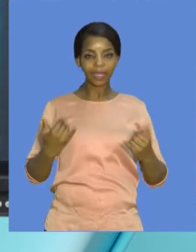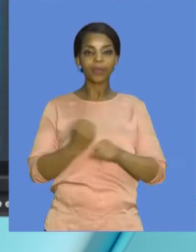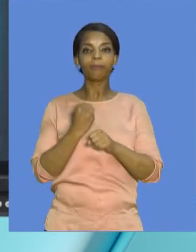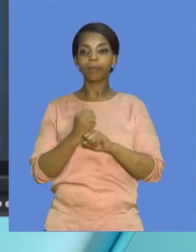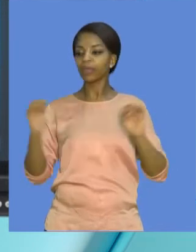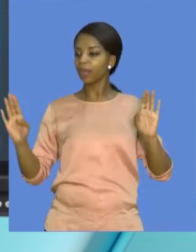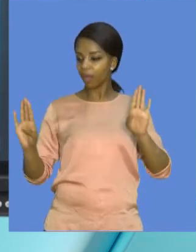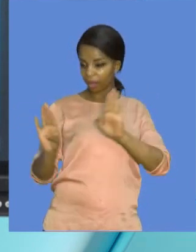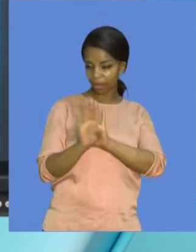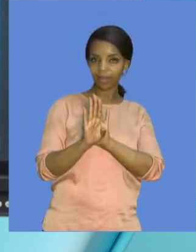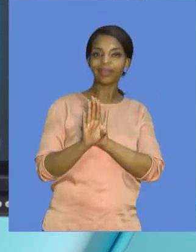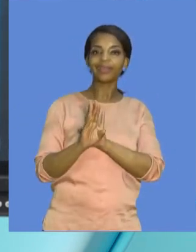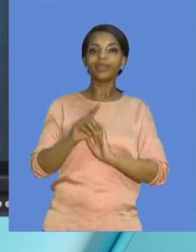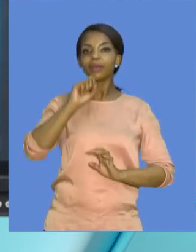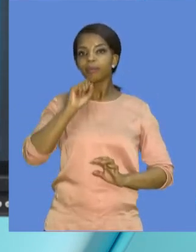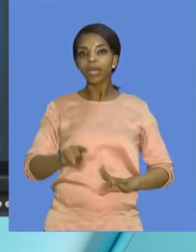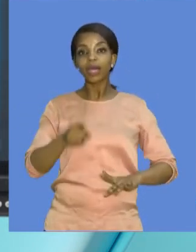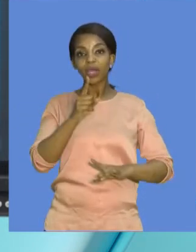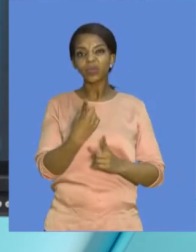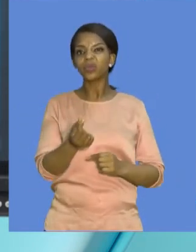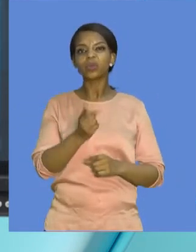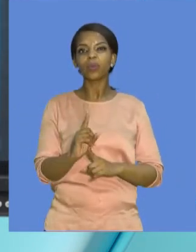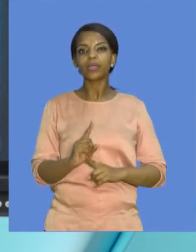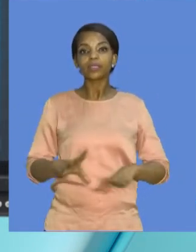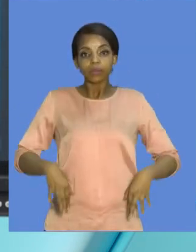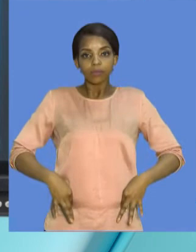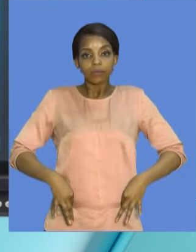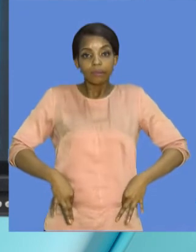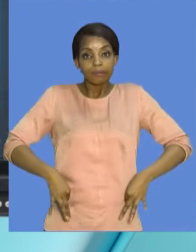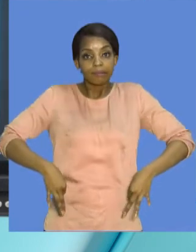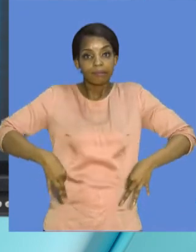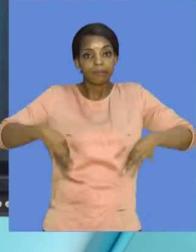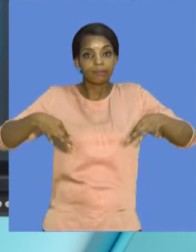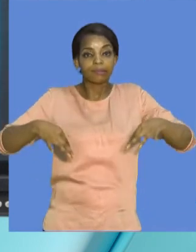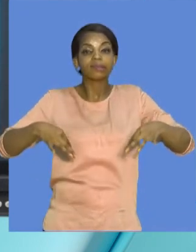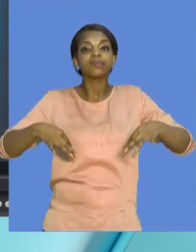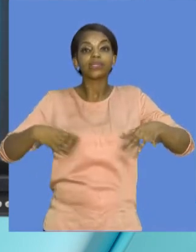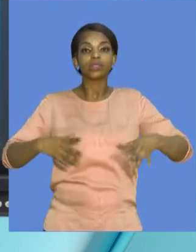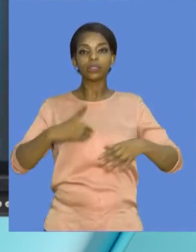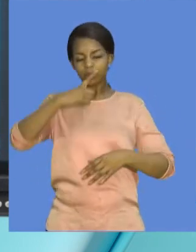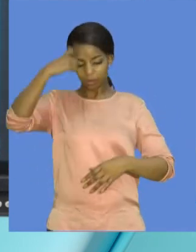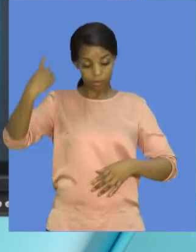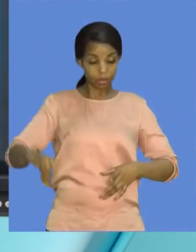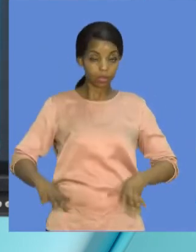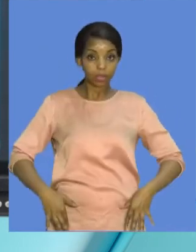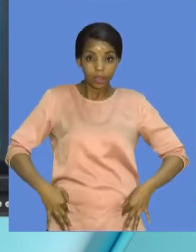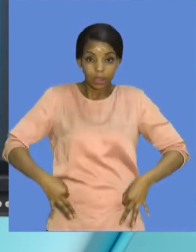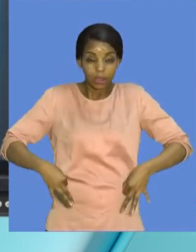our everyday life observation. You take off your jersey, you are rubbing the jersey against your body on a hot summer day. You